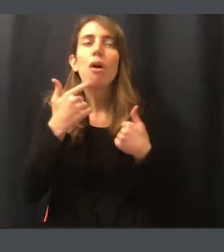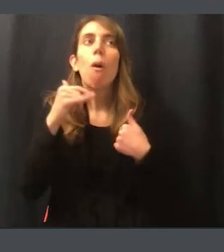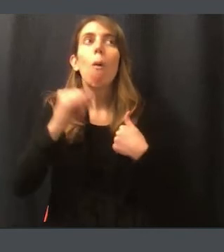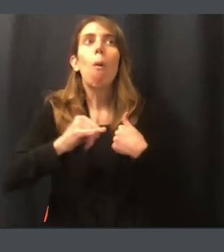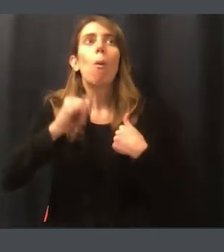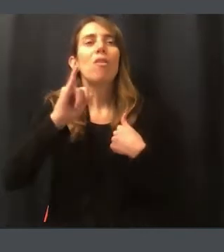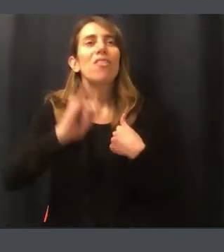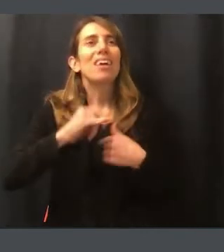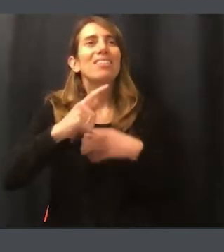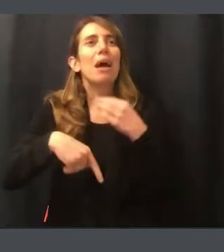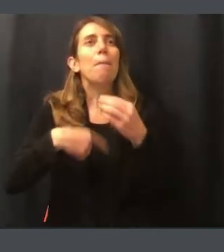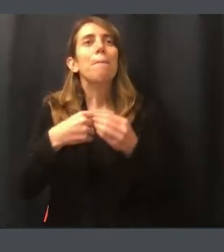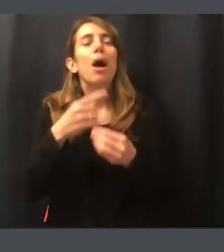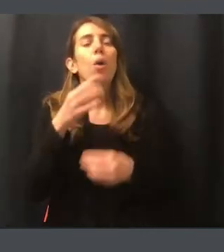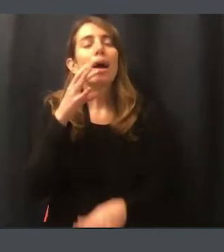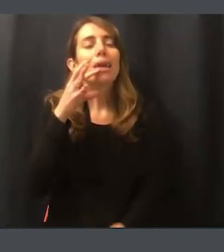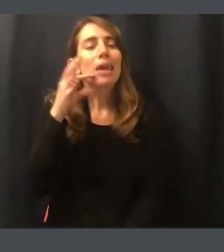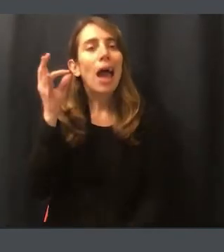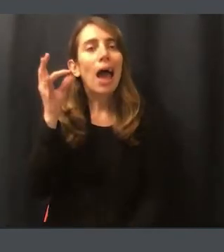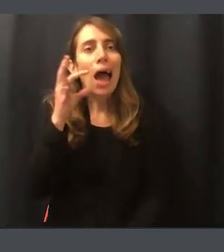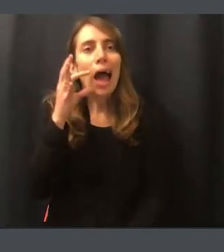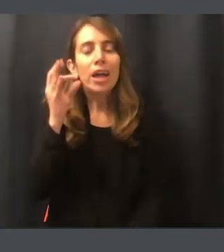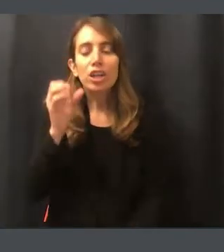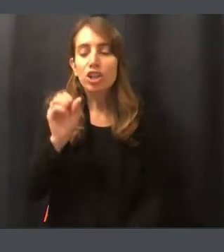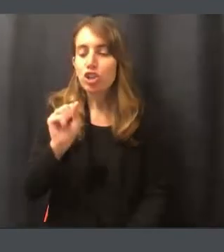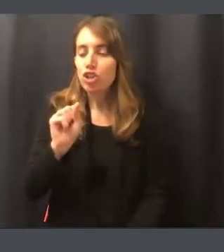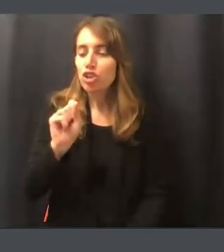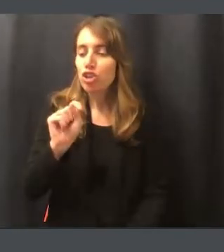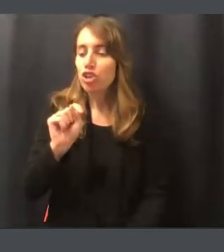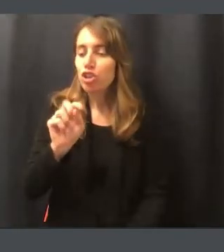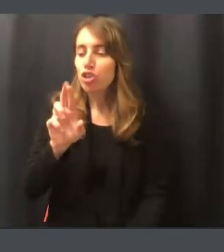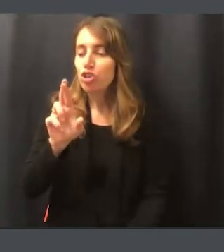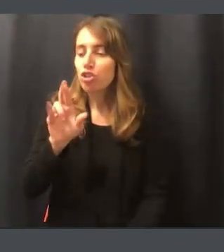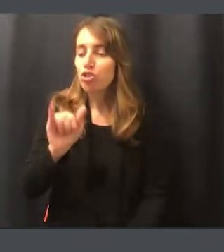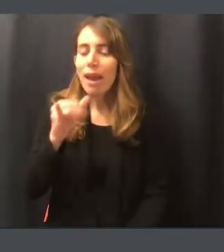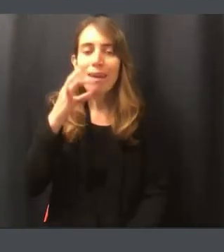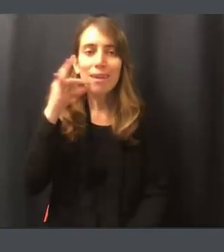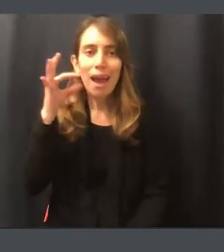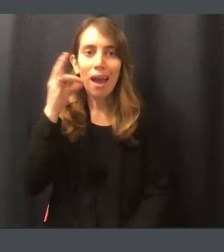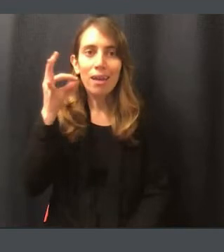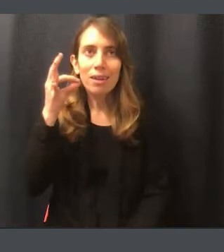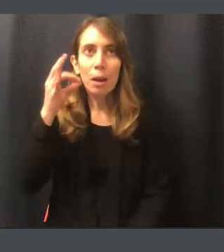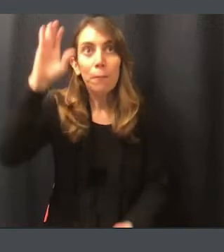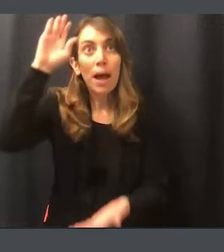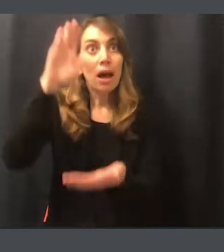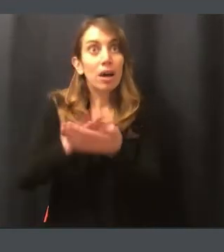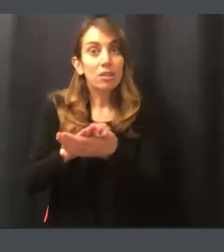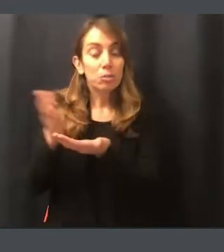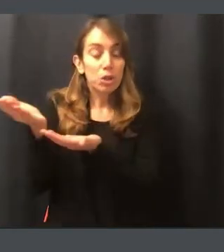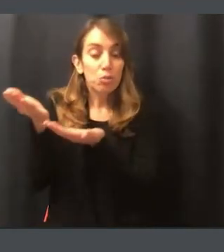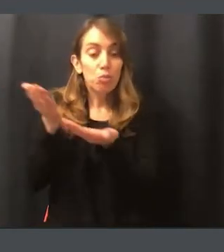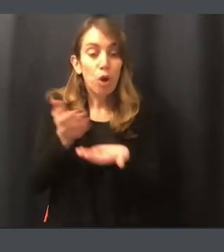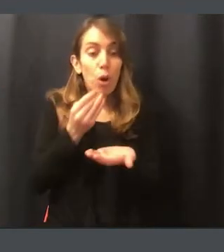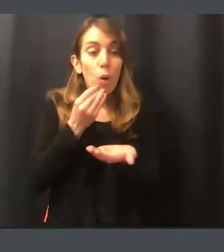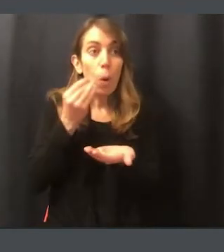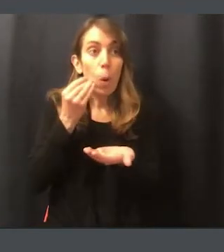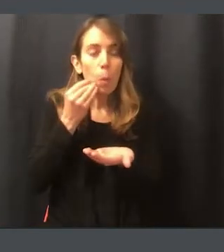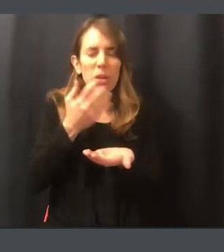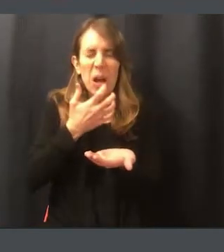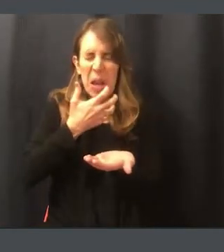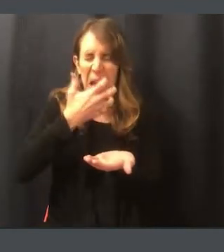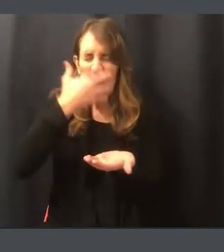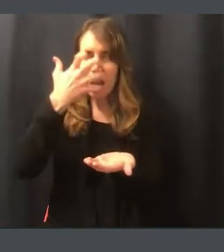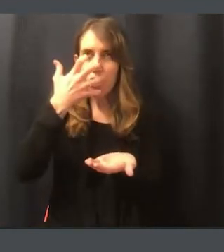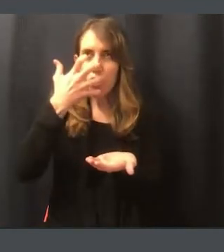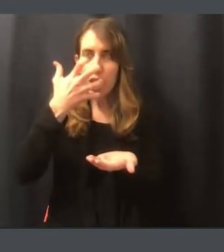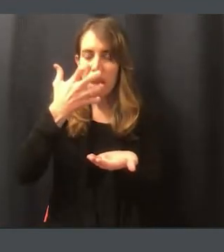about a cat, like a stray cat that my husband brought home. And I got really angry, and I threw the cat out. So this whole